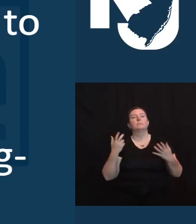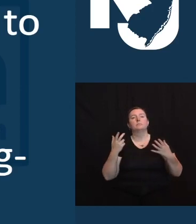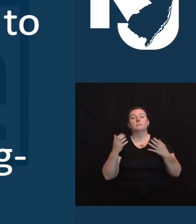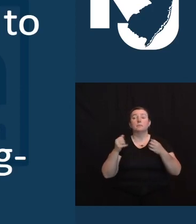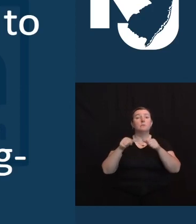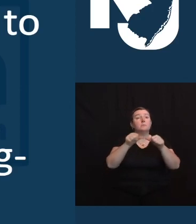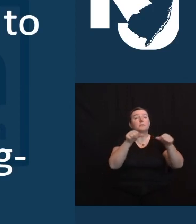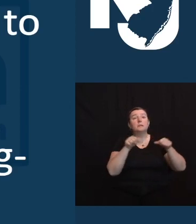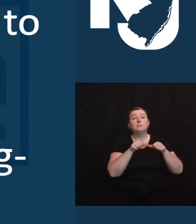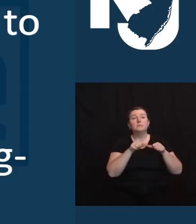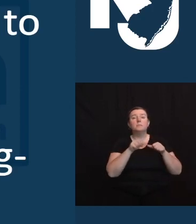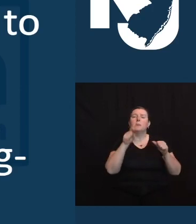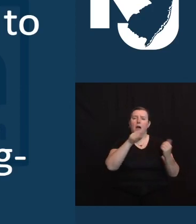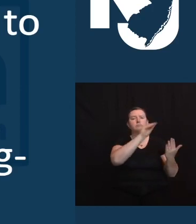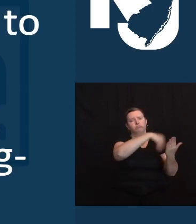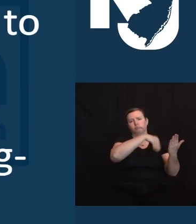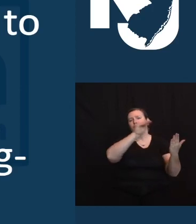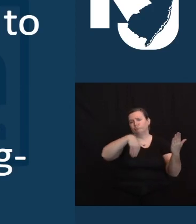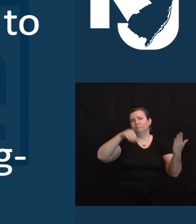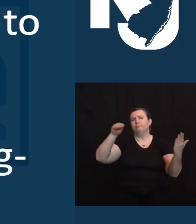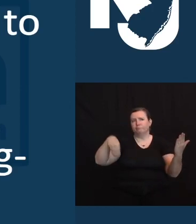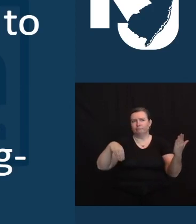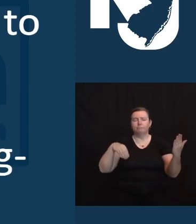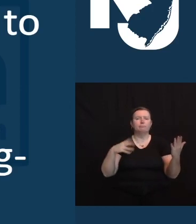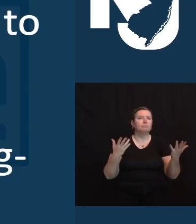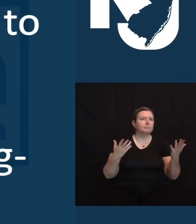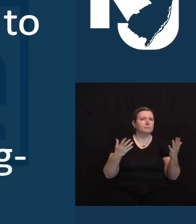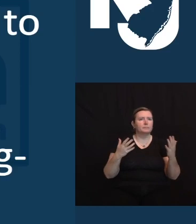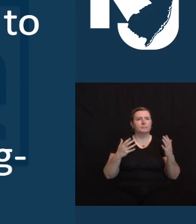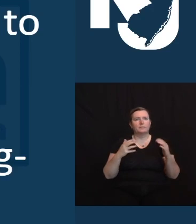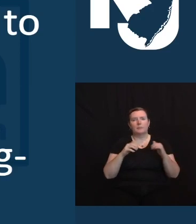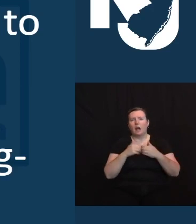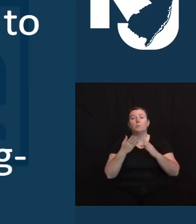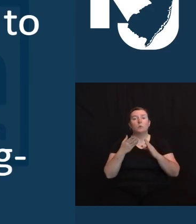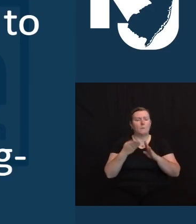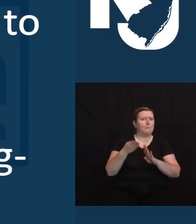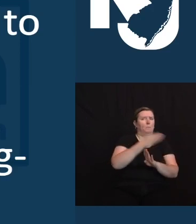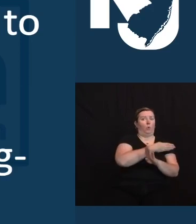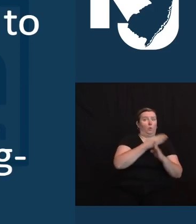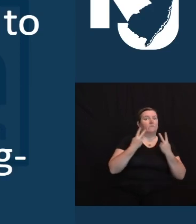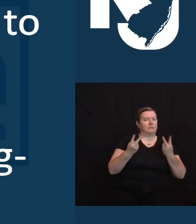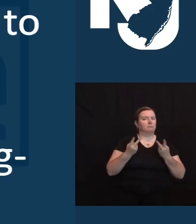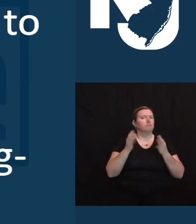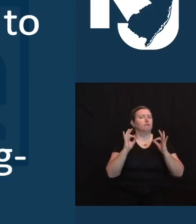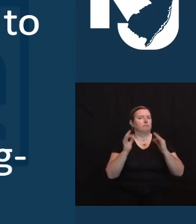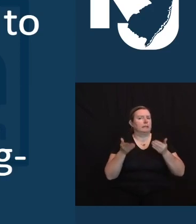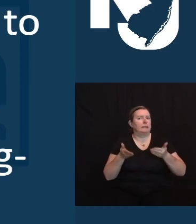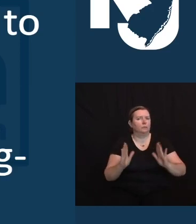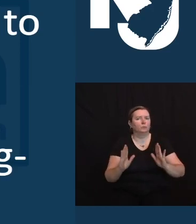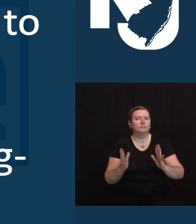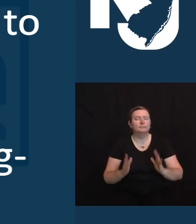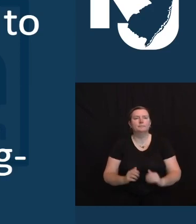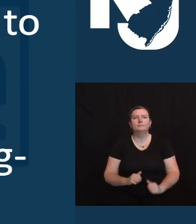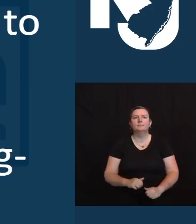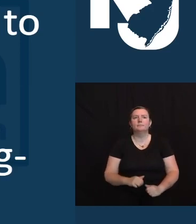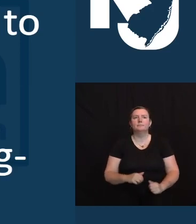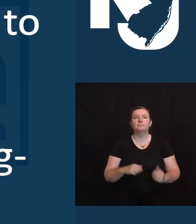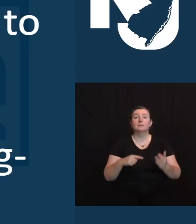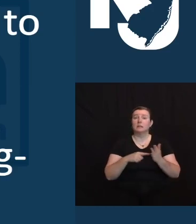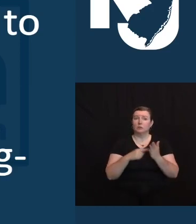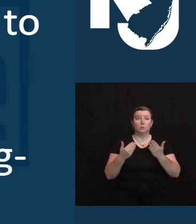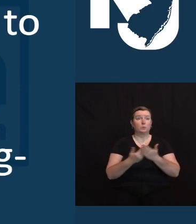department before any visitation can occur. Additionally, this would allow for indoor visitation to